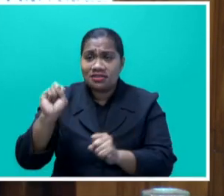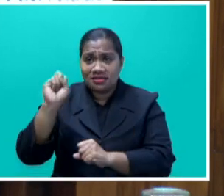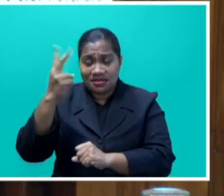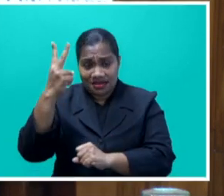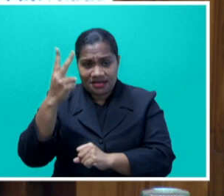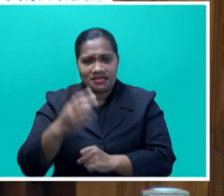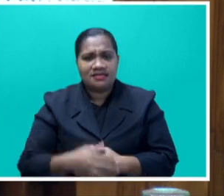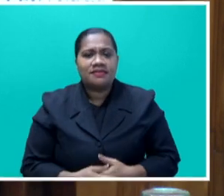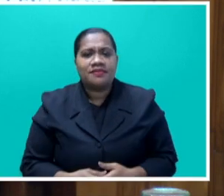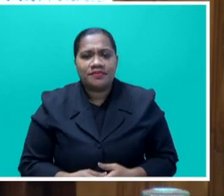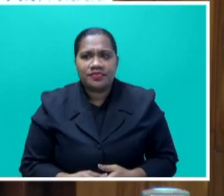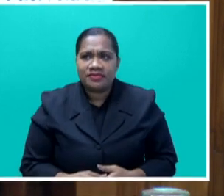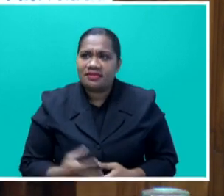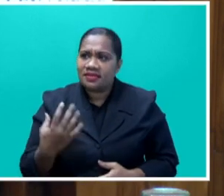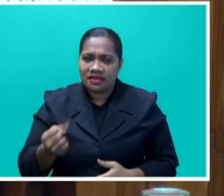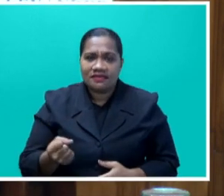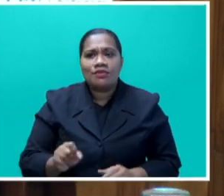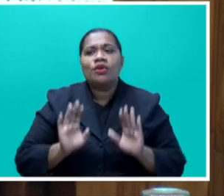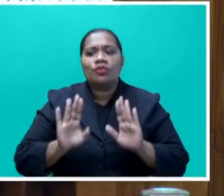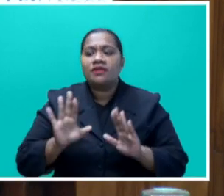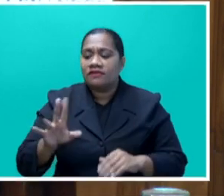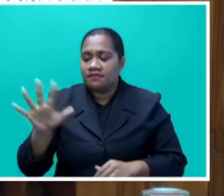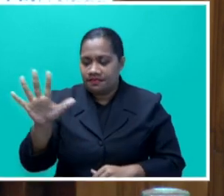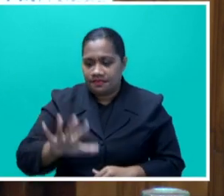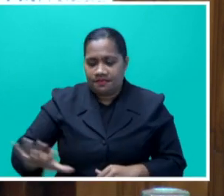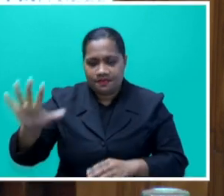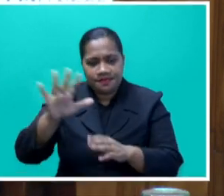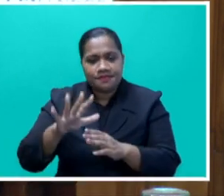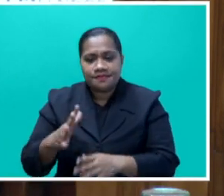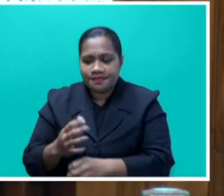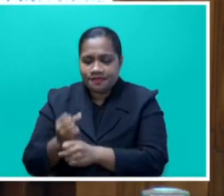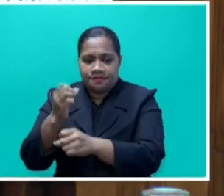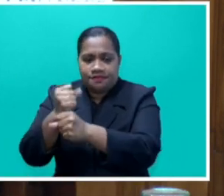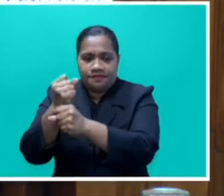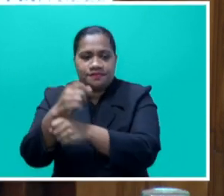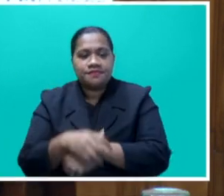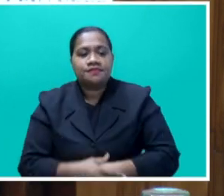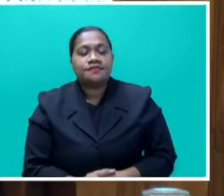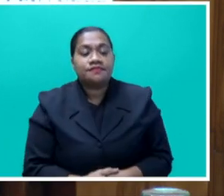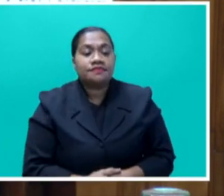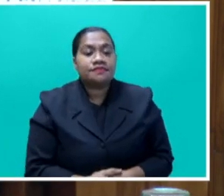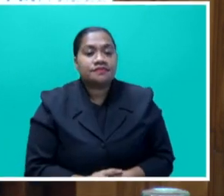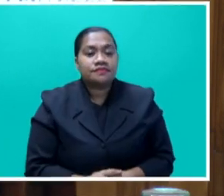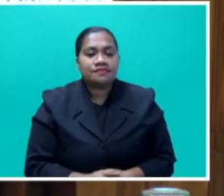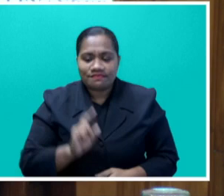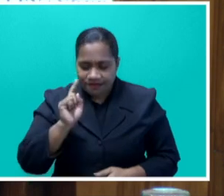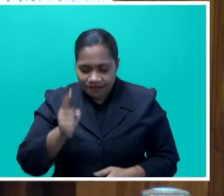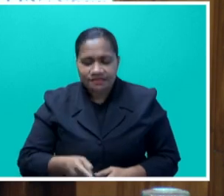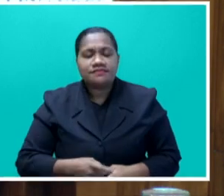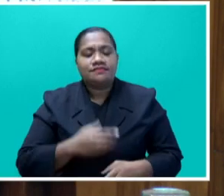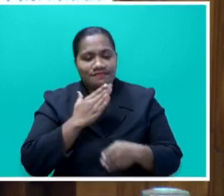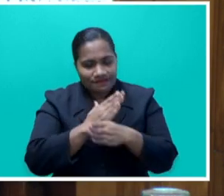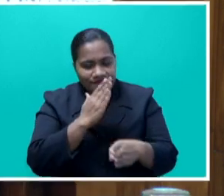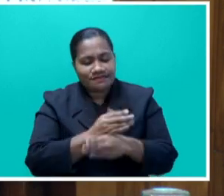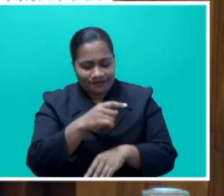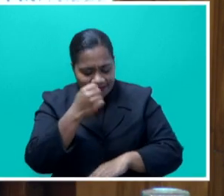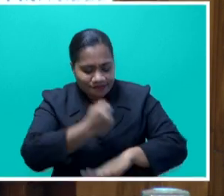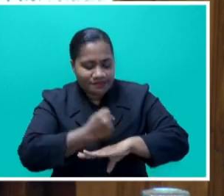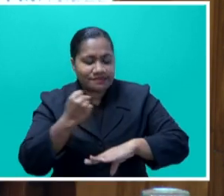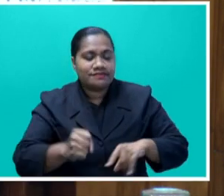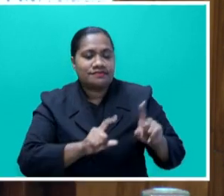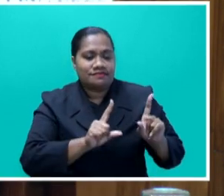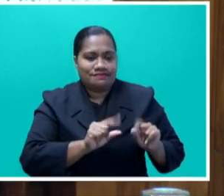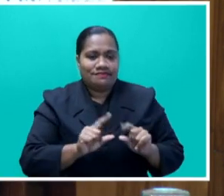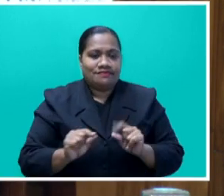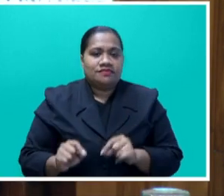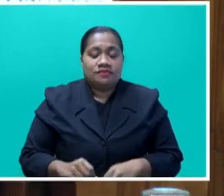for the settlements to be upgraded. This is a bold step taken by Fiji First government, Mr. Speaker, sir. Mr. Speaker, sir,